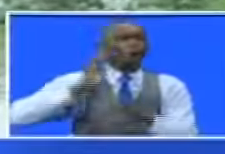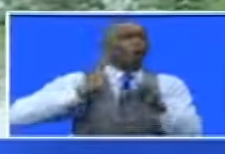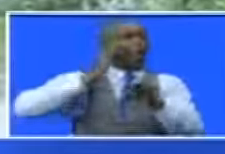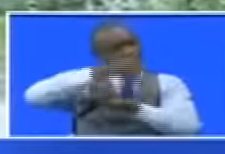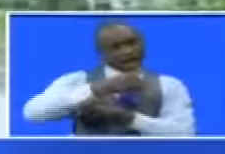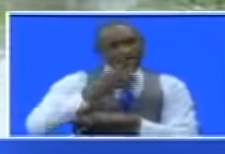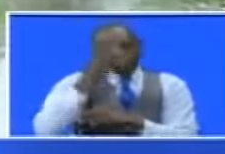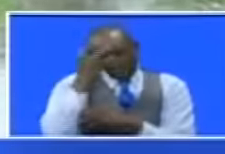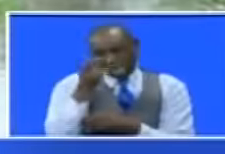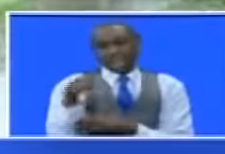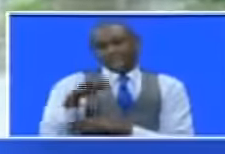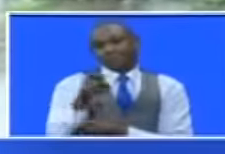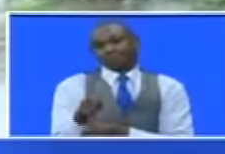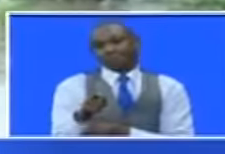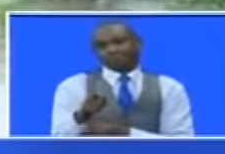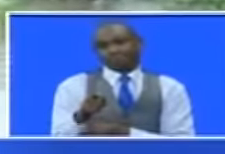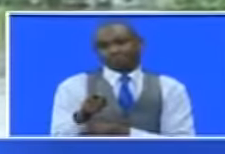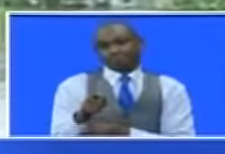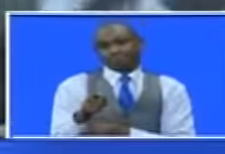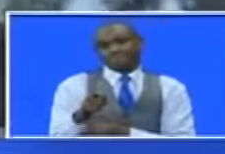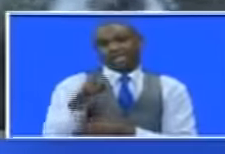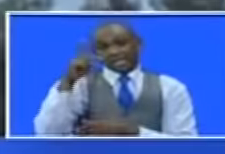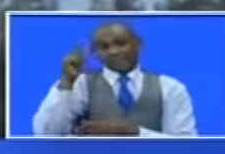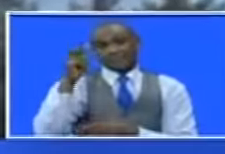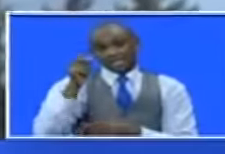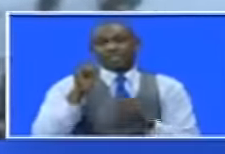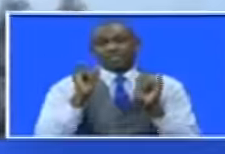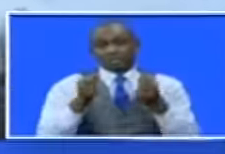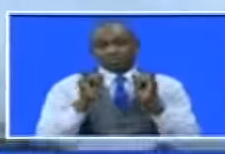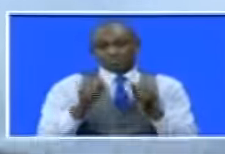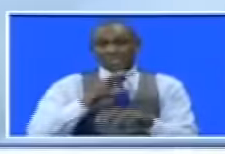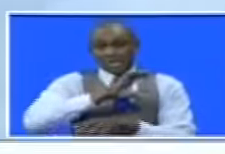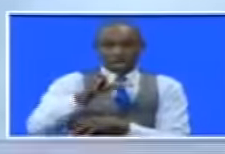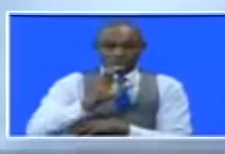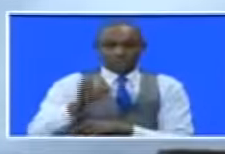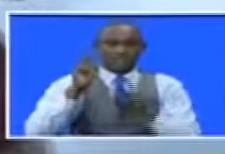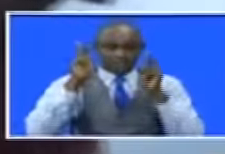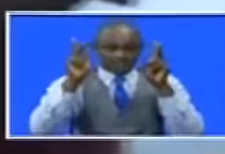Nyando ecosystem. Victor Ogale, KTN News, the county of Kisumu.